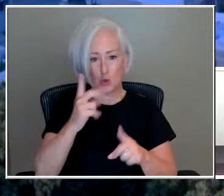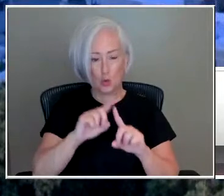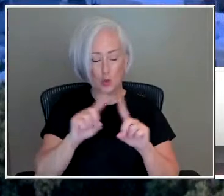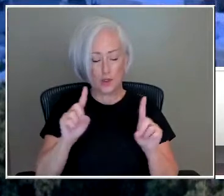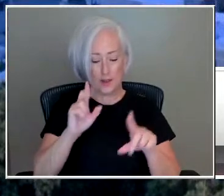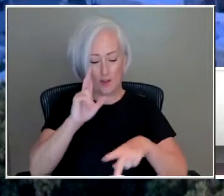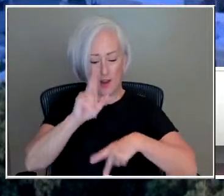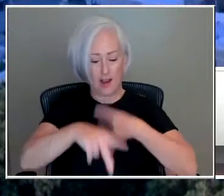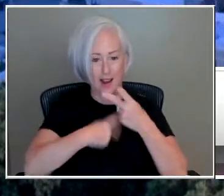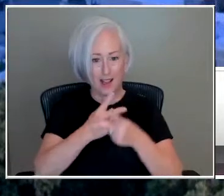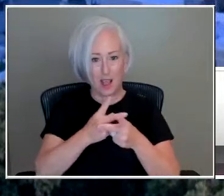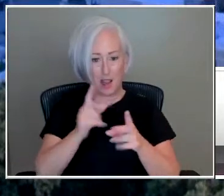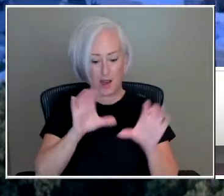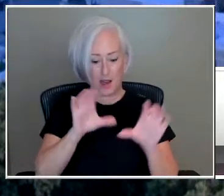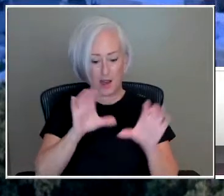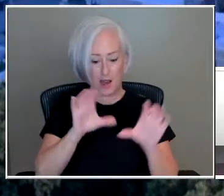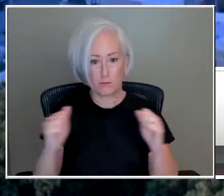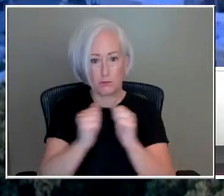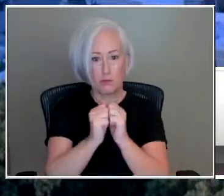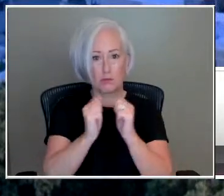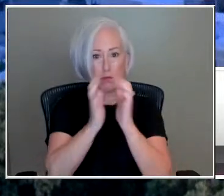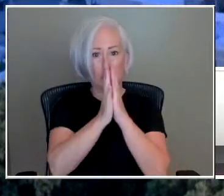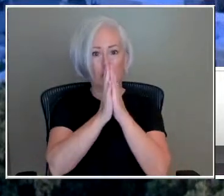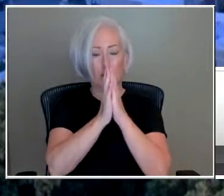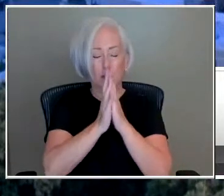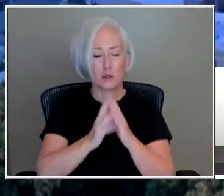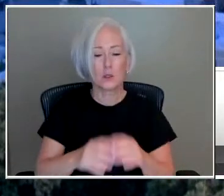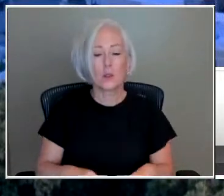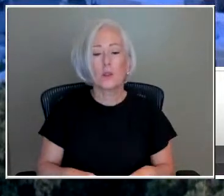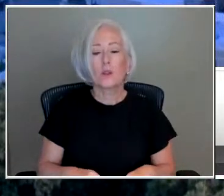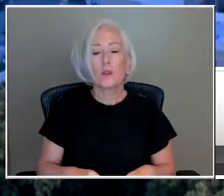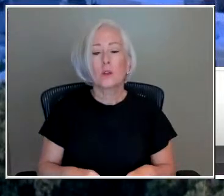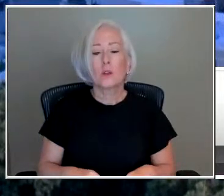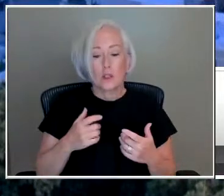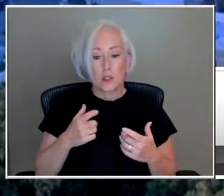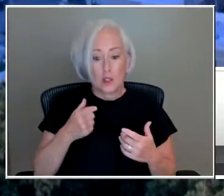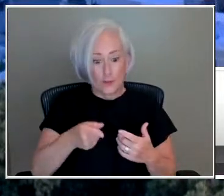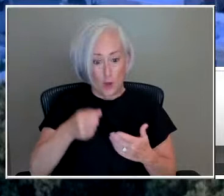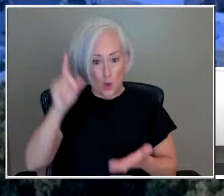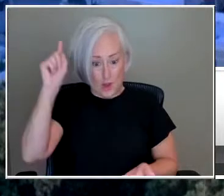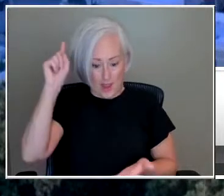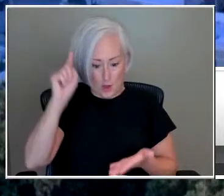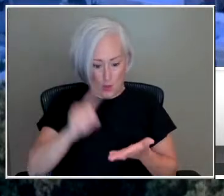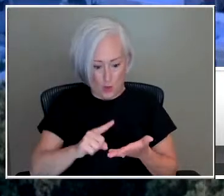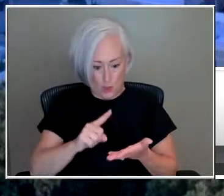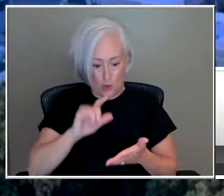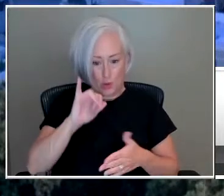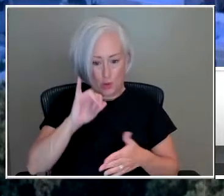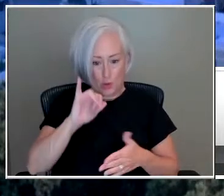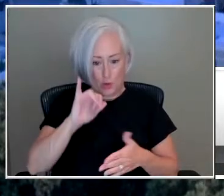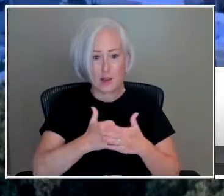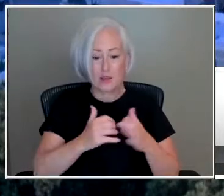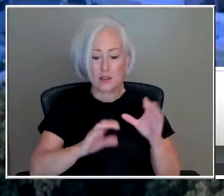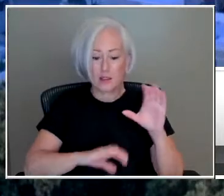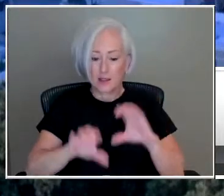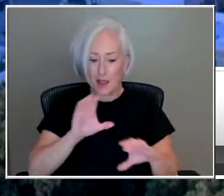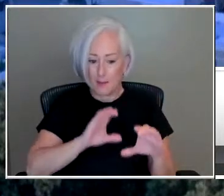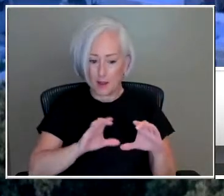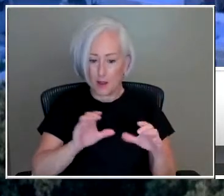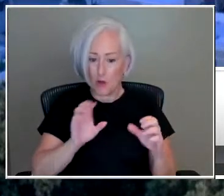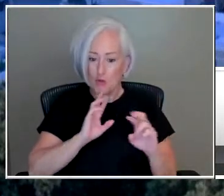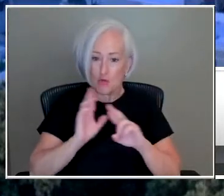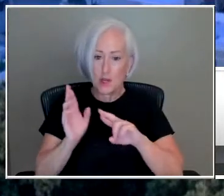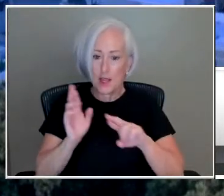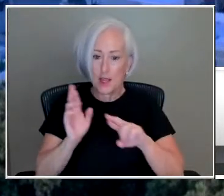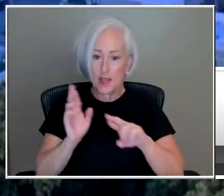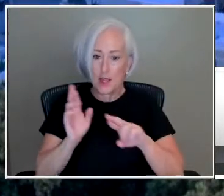react together. So anything you can do to decrease those precursors helps. One of those is created when